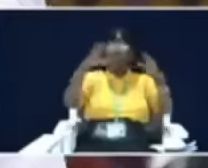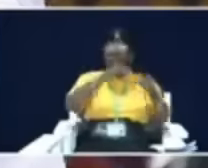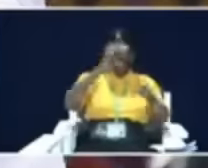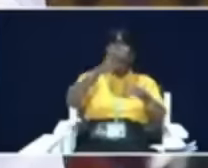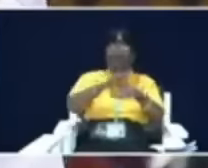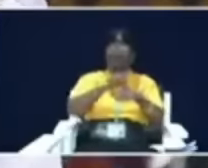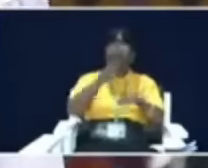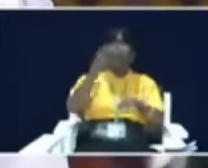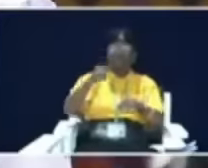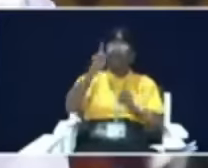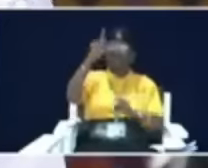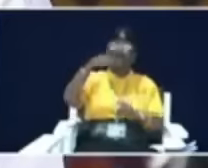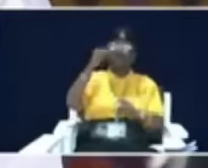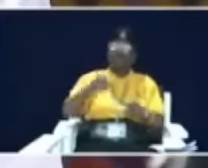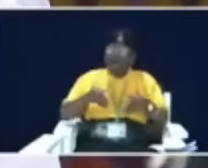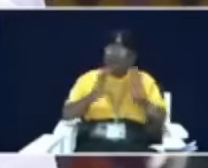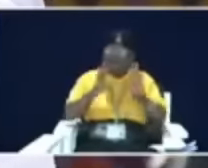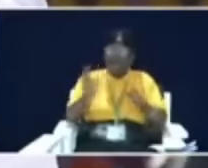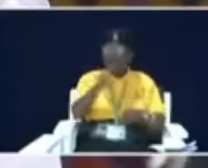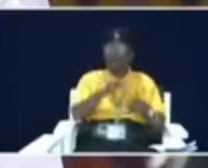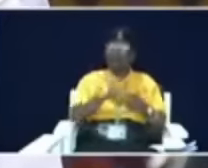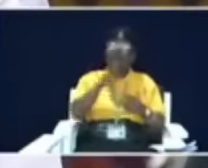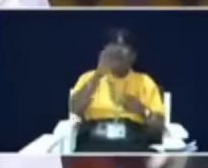allowed you to be alive till today.